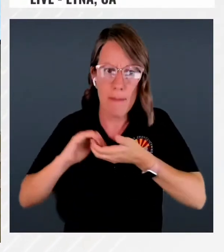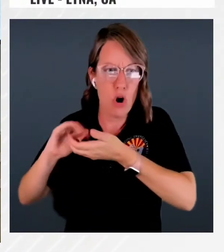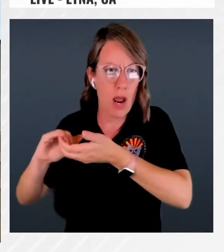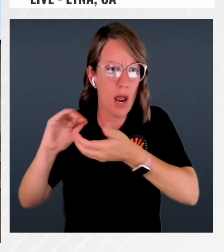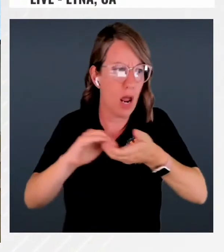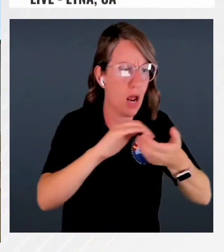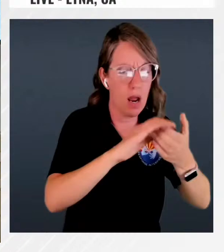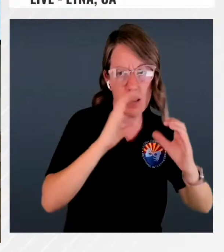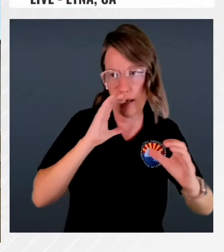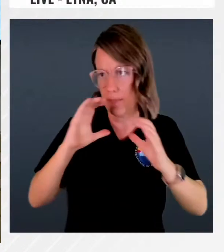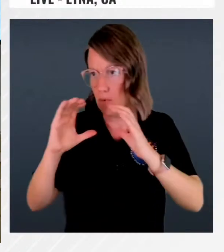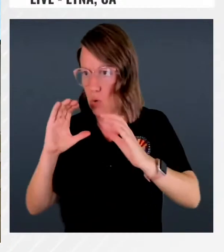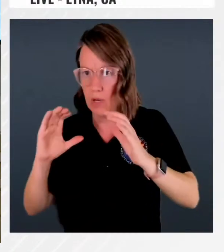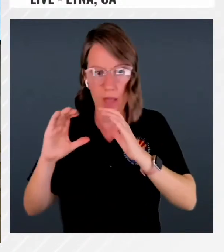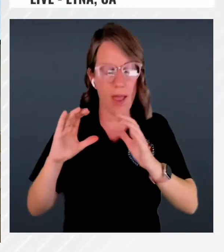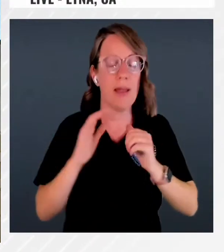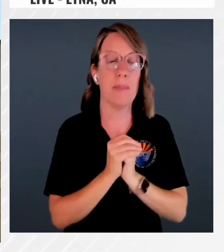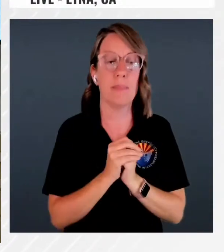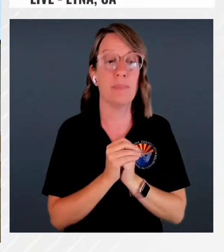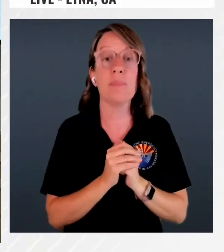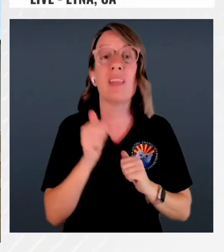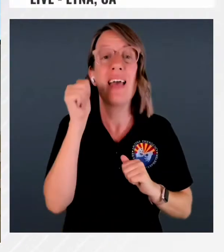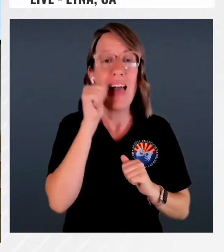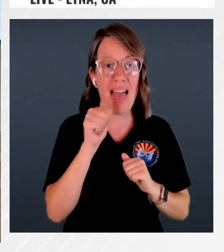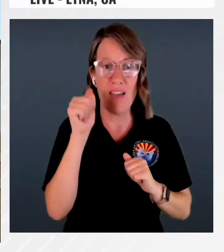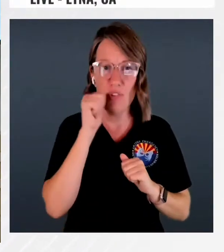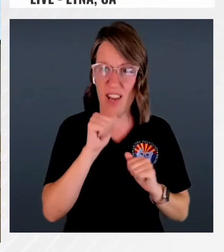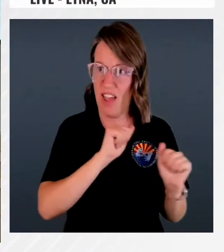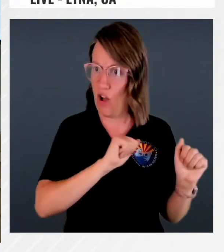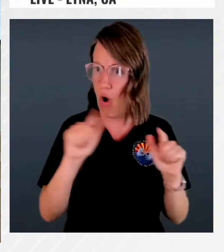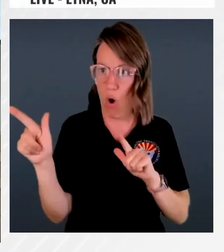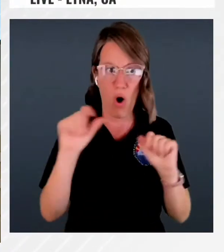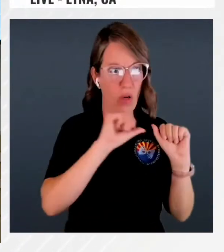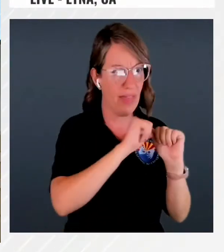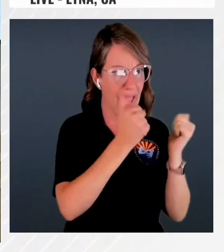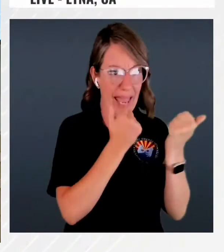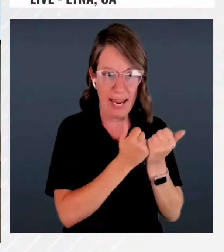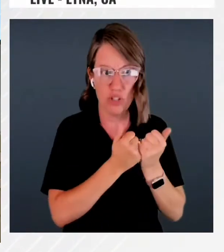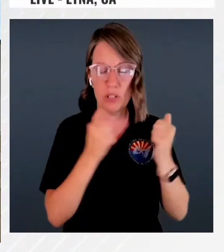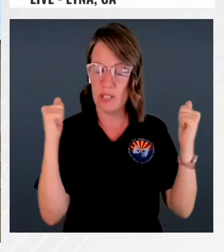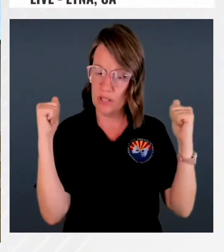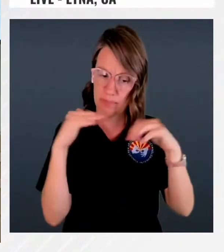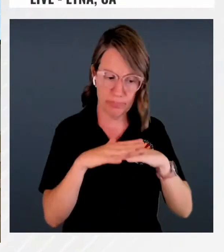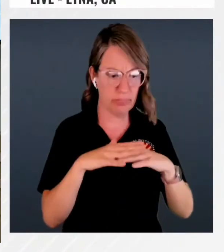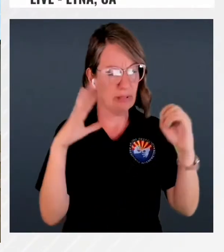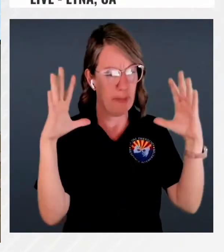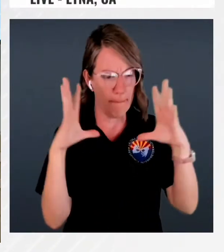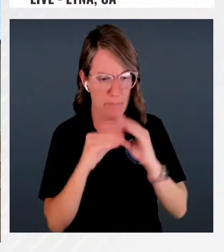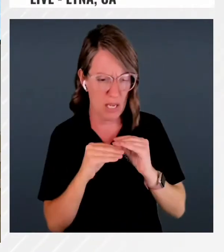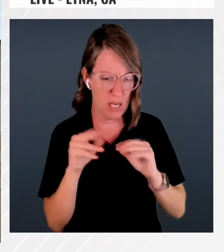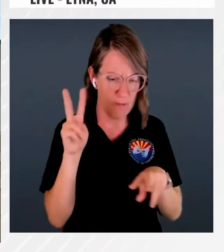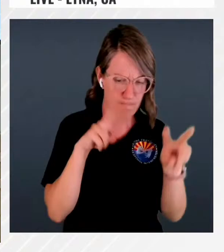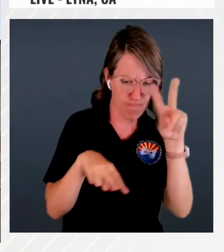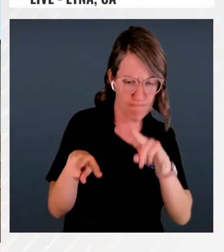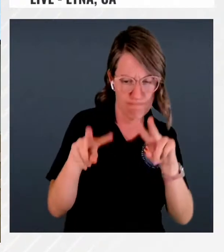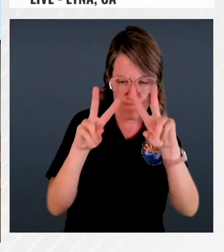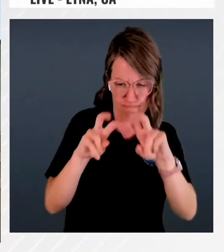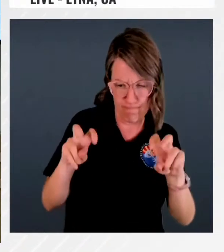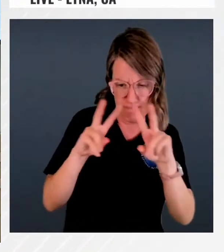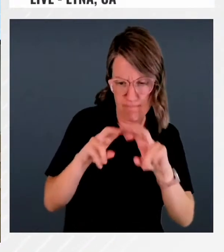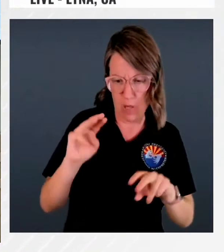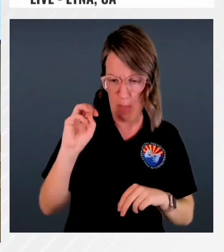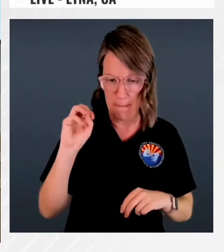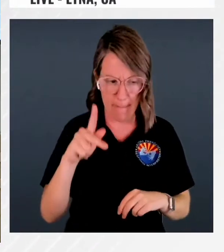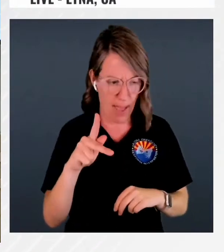every day we look at a map and we talk about the different things that are occurring inside the fire perimeter and